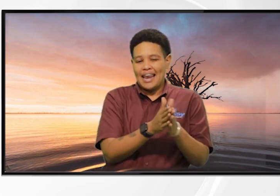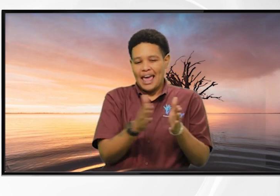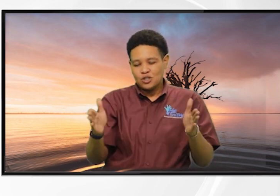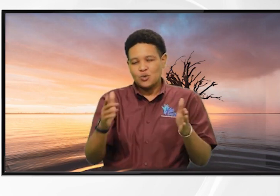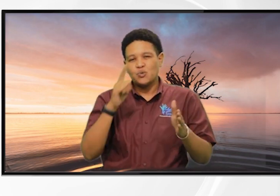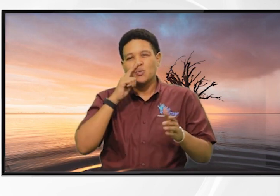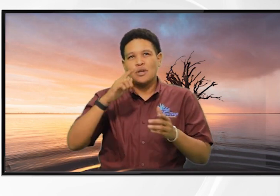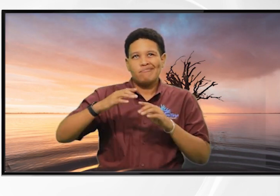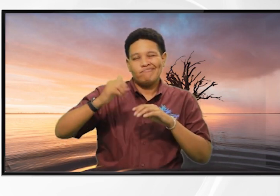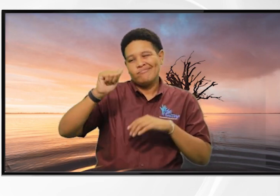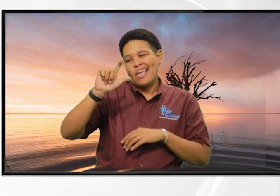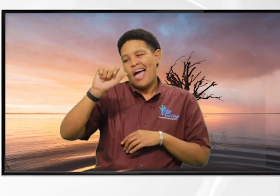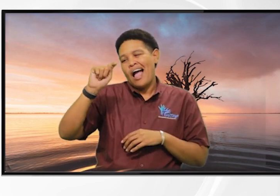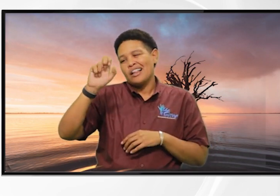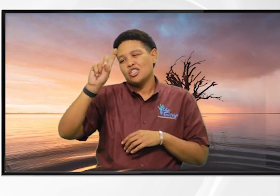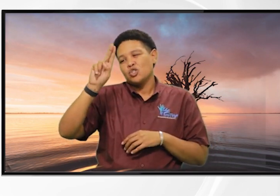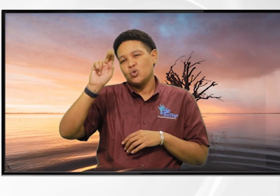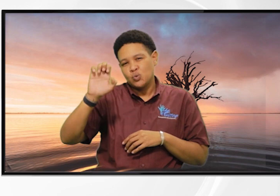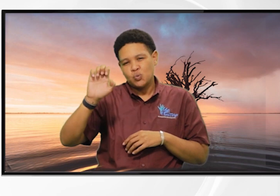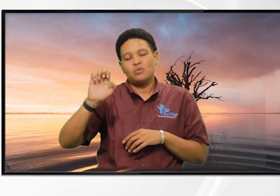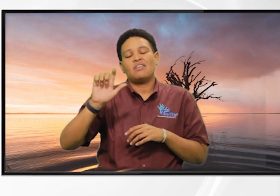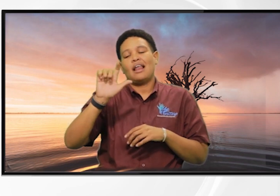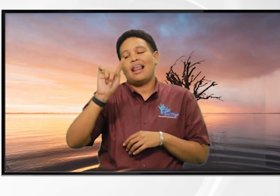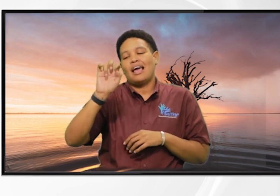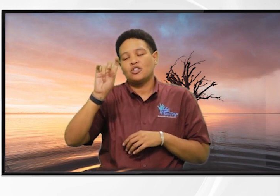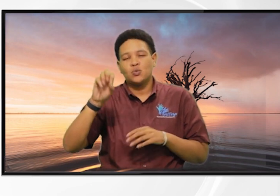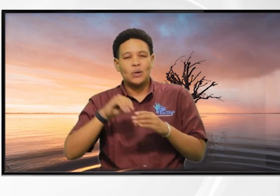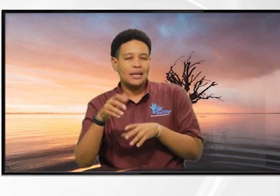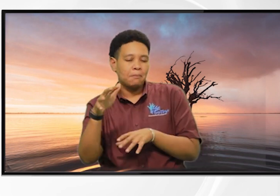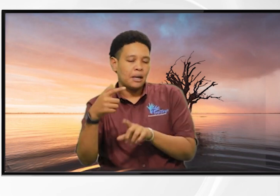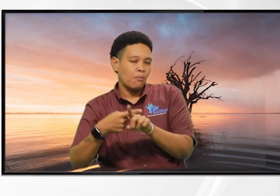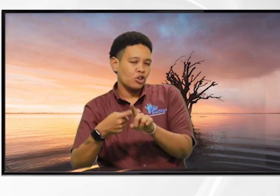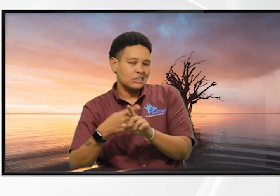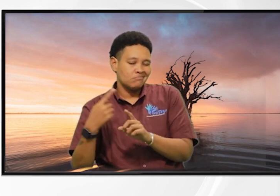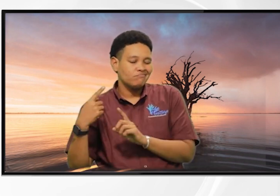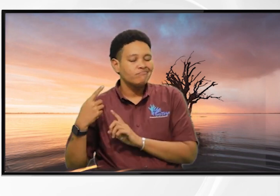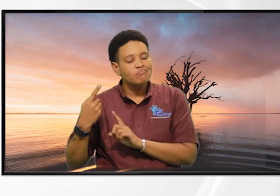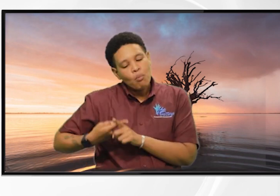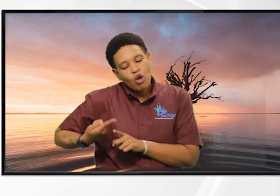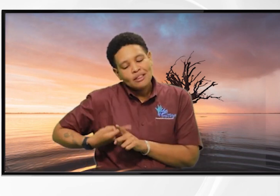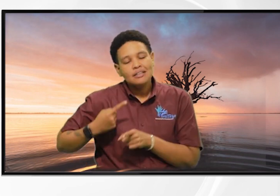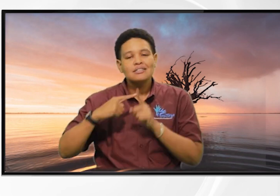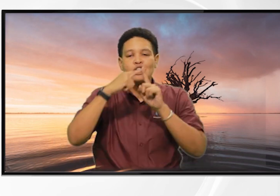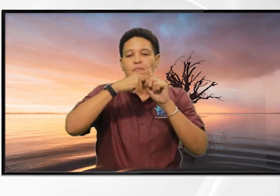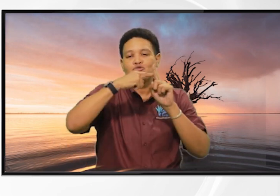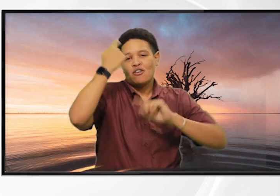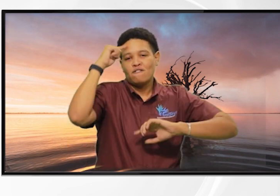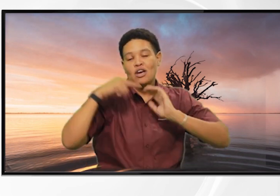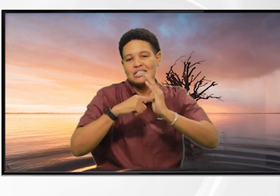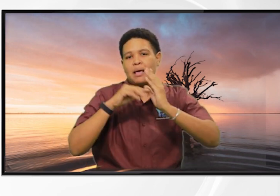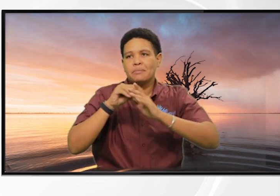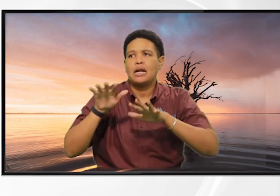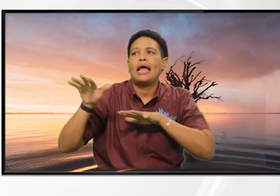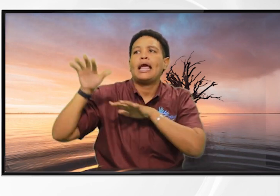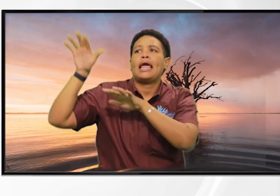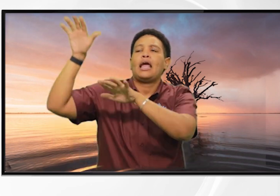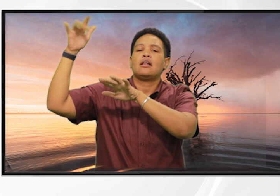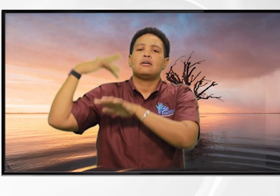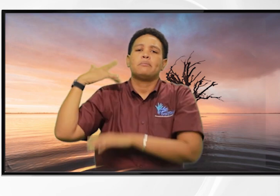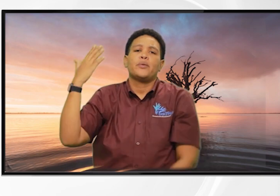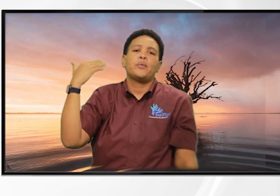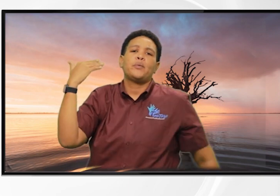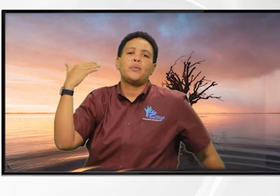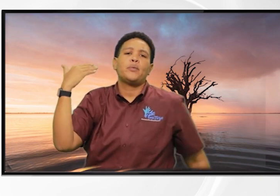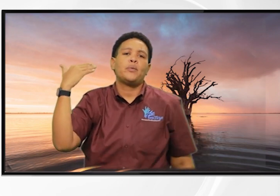variation in mean monthly temperatures. For example, the hilly interior of the island is generally